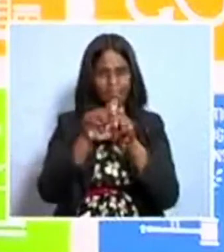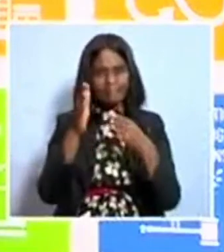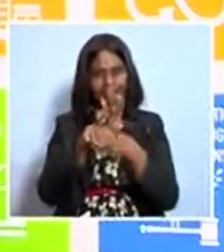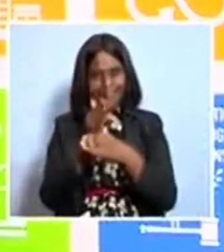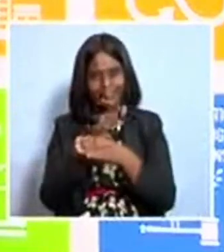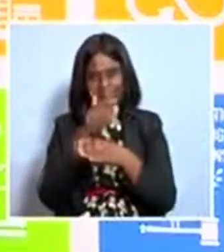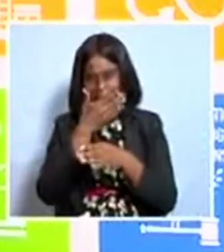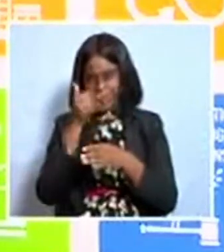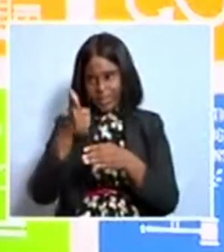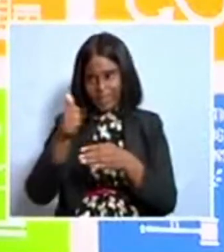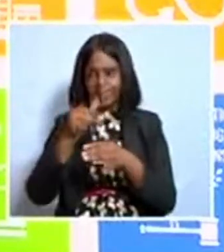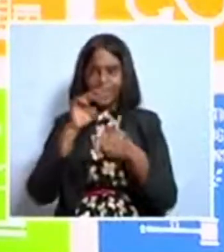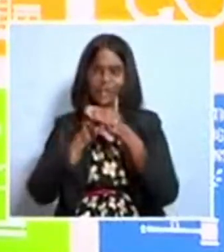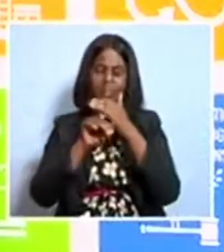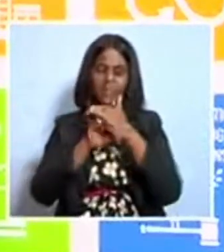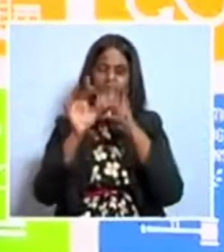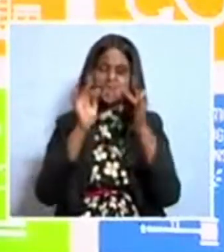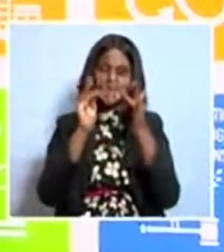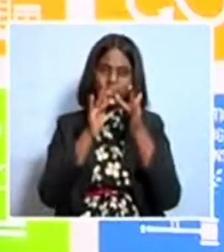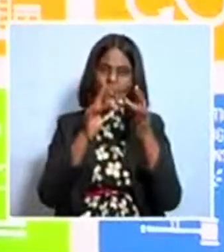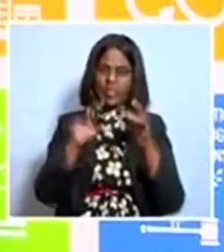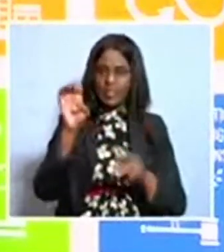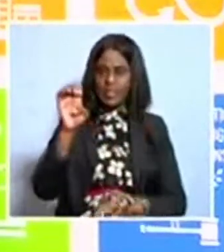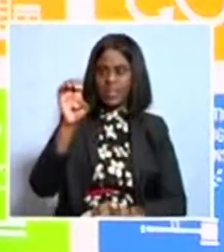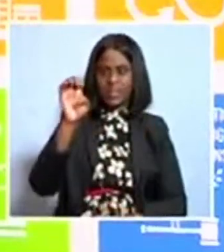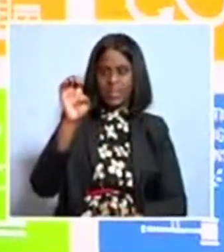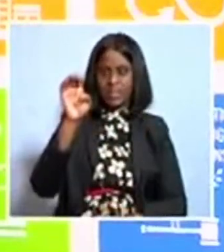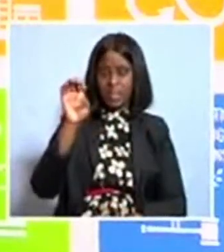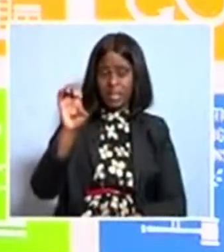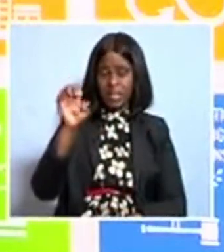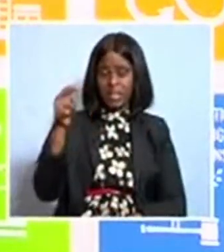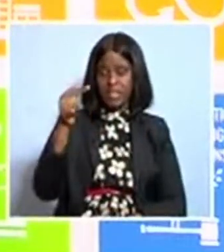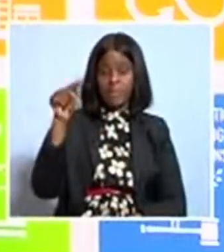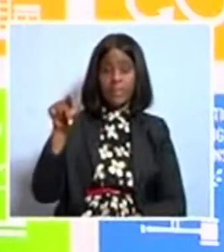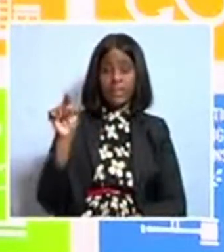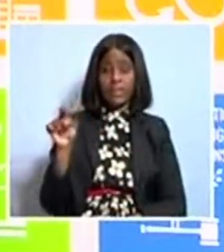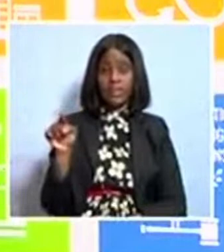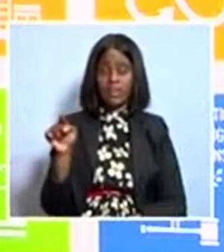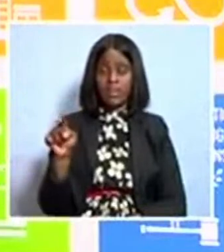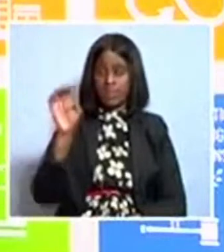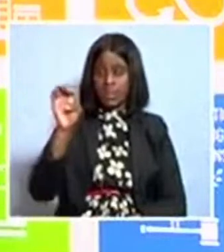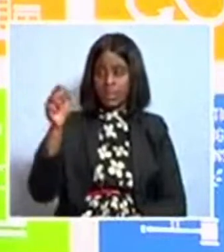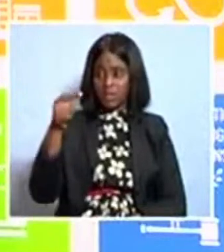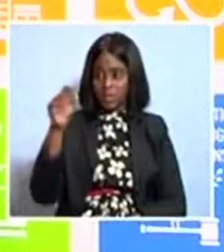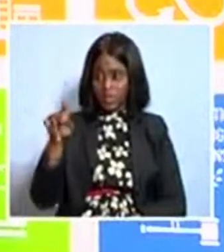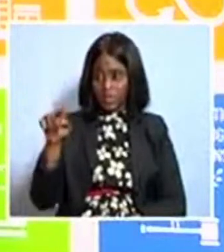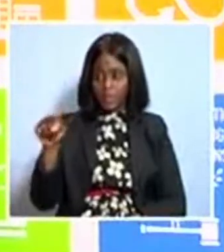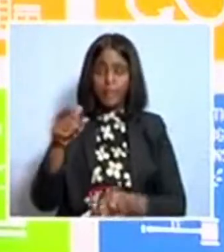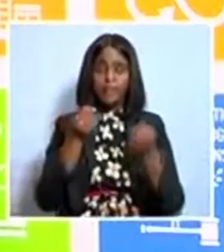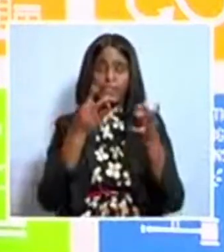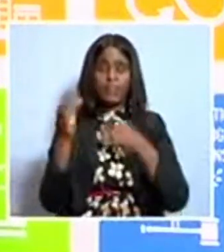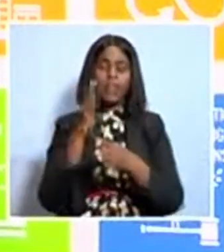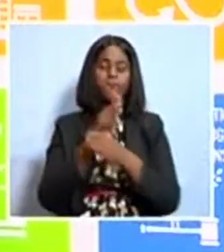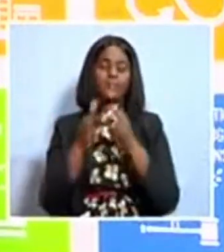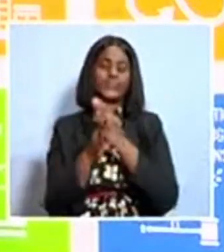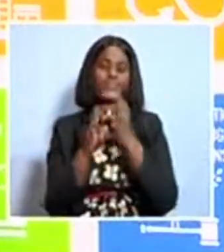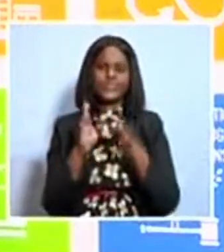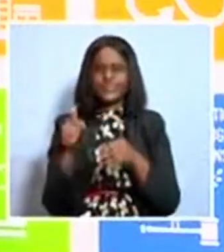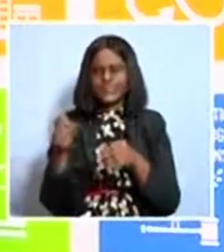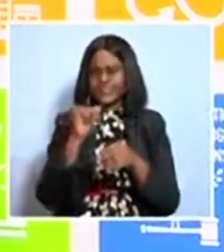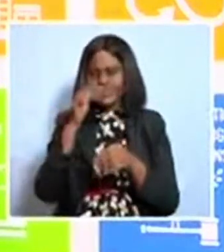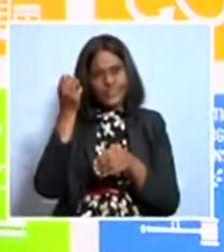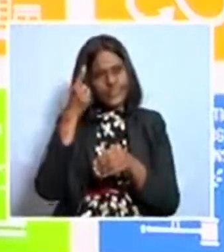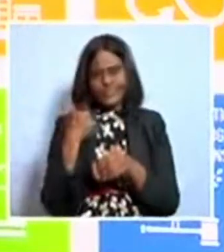they have to access the internet, EGP. That EGP, most of our contractors, they don't